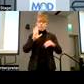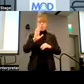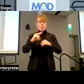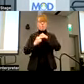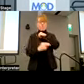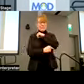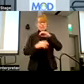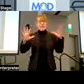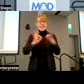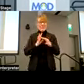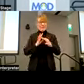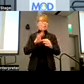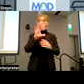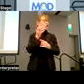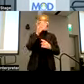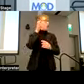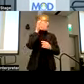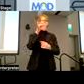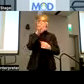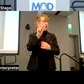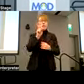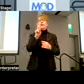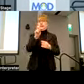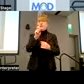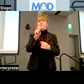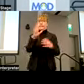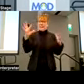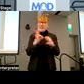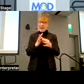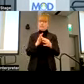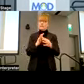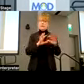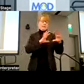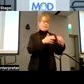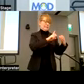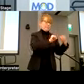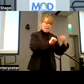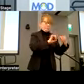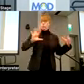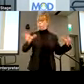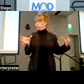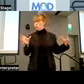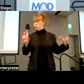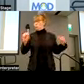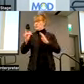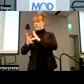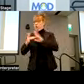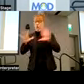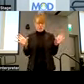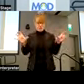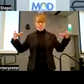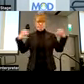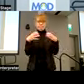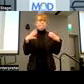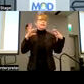Concord. And it's a bridge connecting disabled people to technology, all people with disabilities